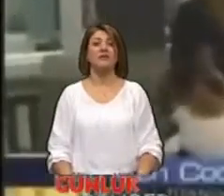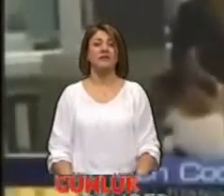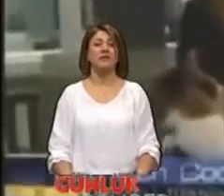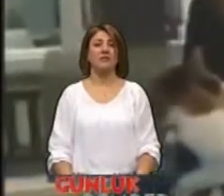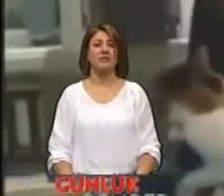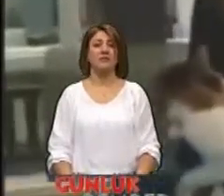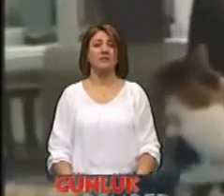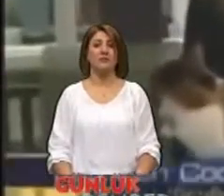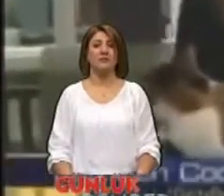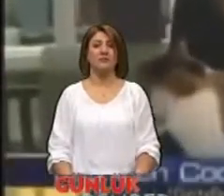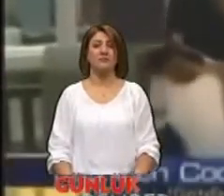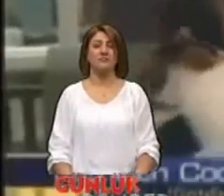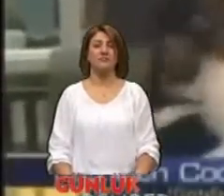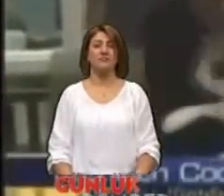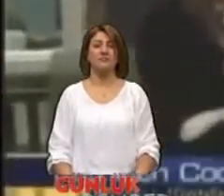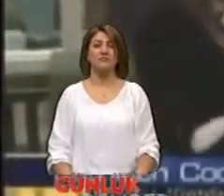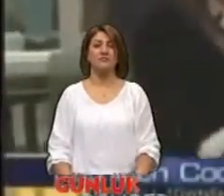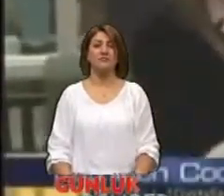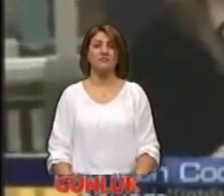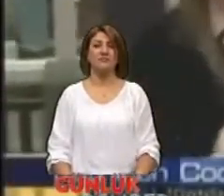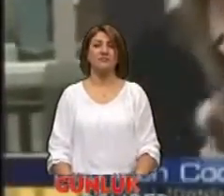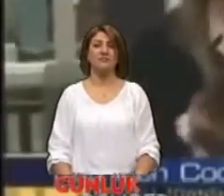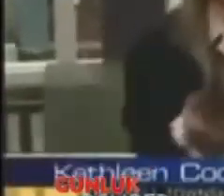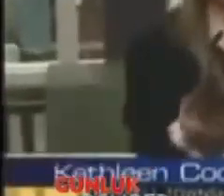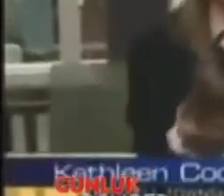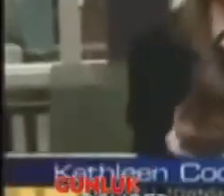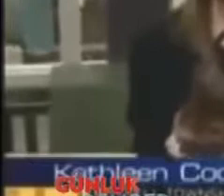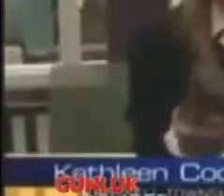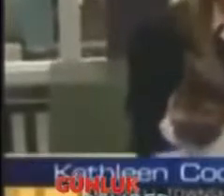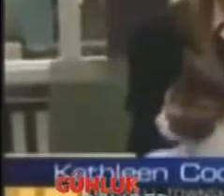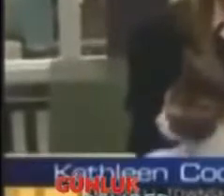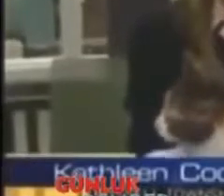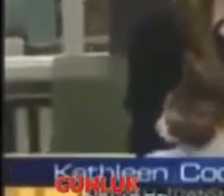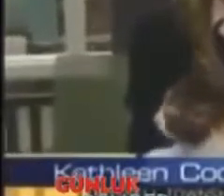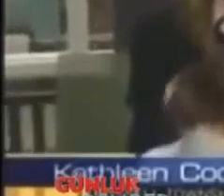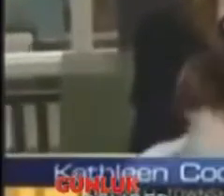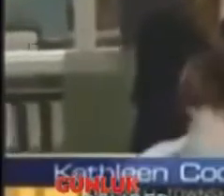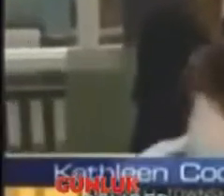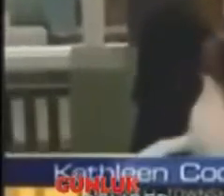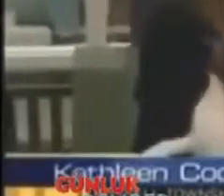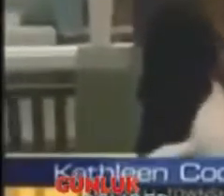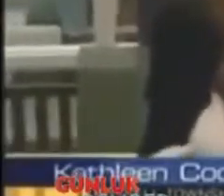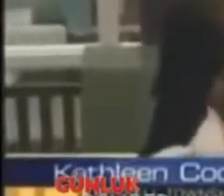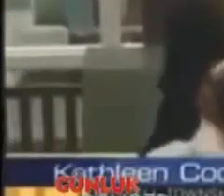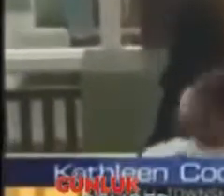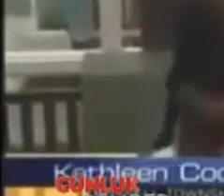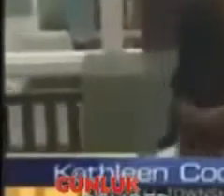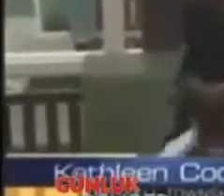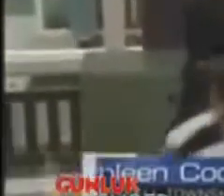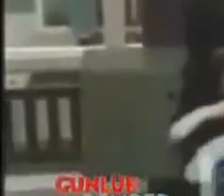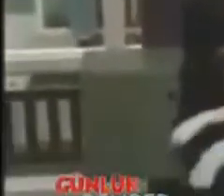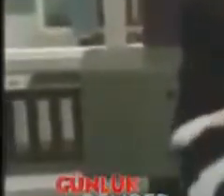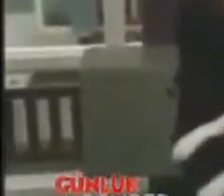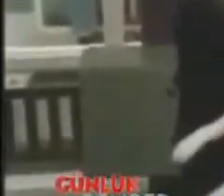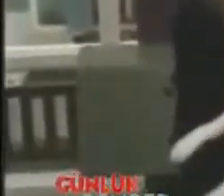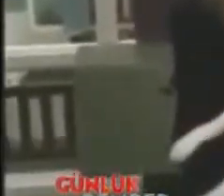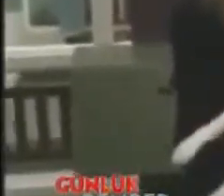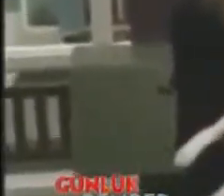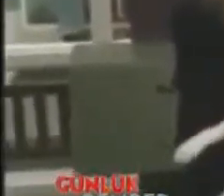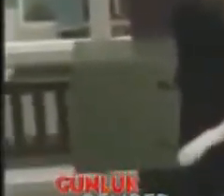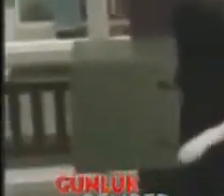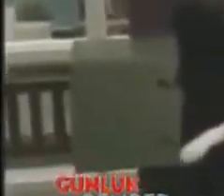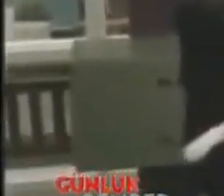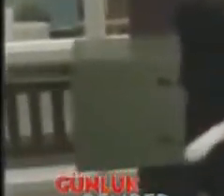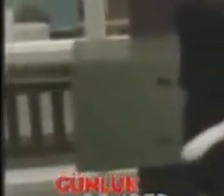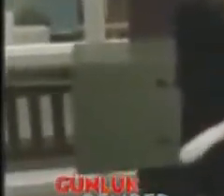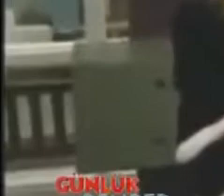and Stacey. Well, the couple is accused of throwing two cats like this one here out of their car and killing them. Now as part of their sentence, this little guy's having